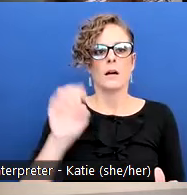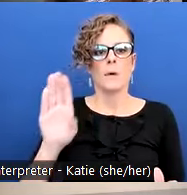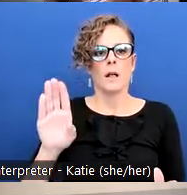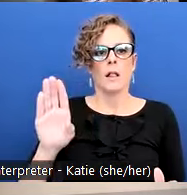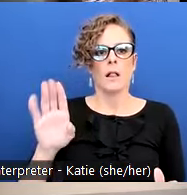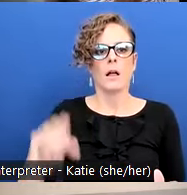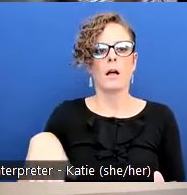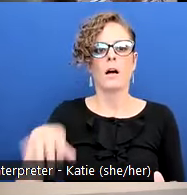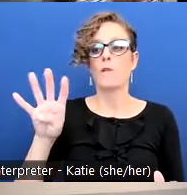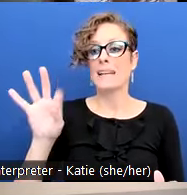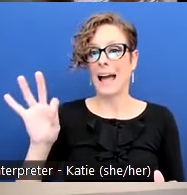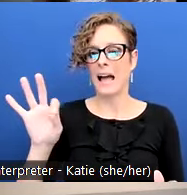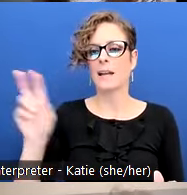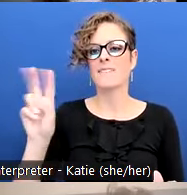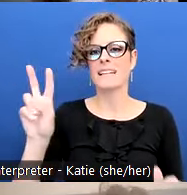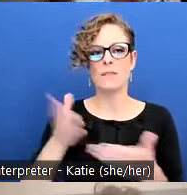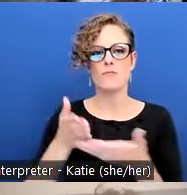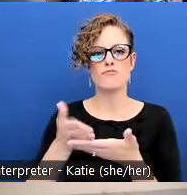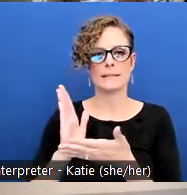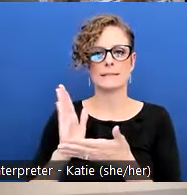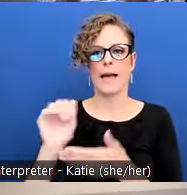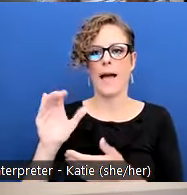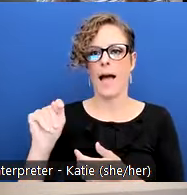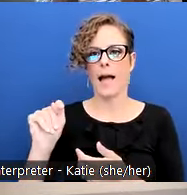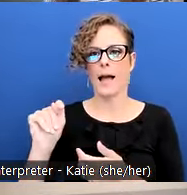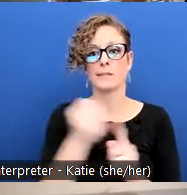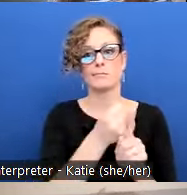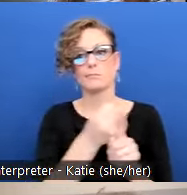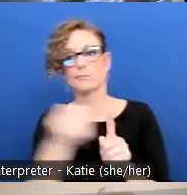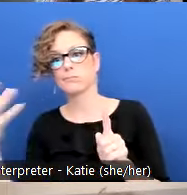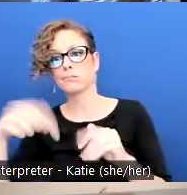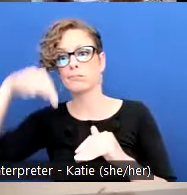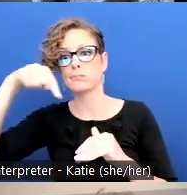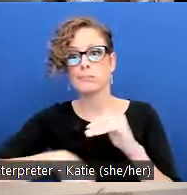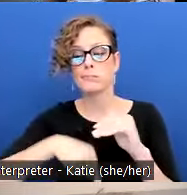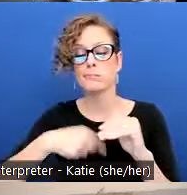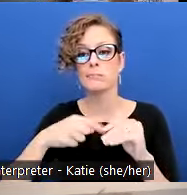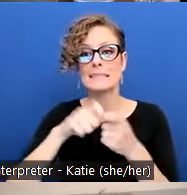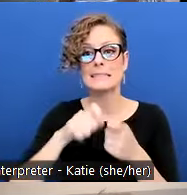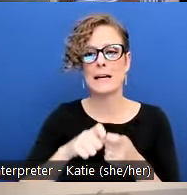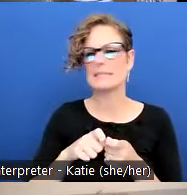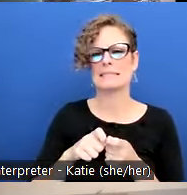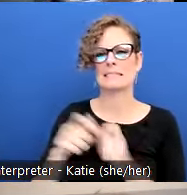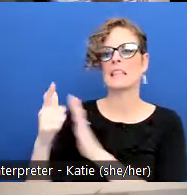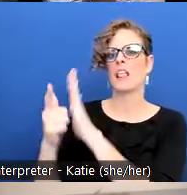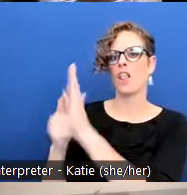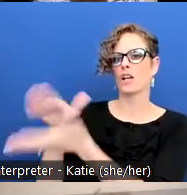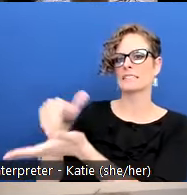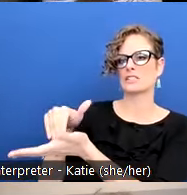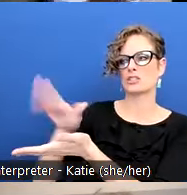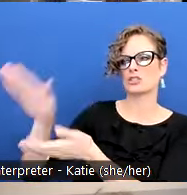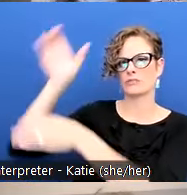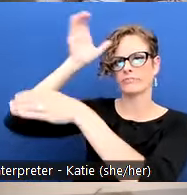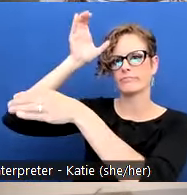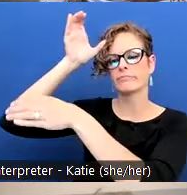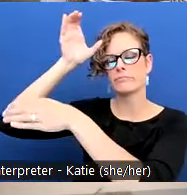dive into a ton of detail here because I kind of defer to Rocky Mountain Victim Law Center on that. This is really one of their